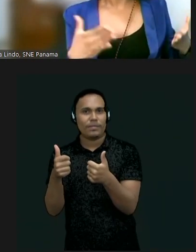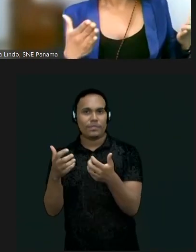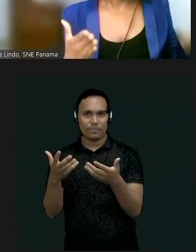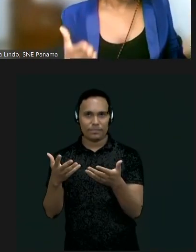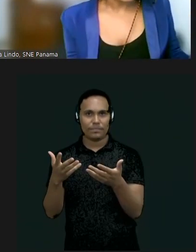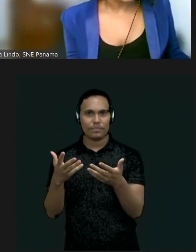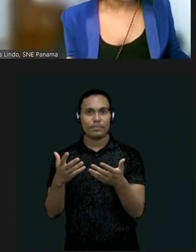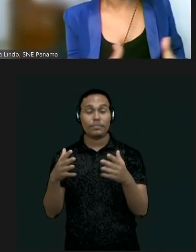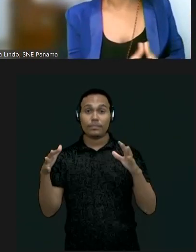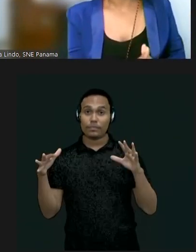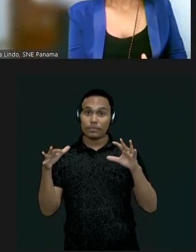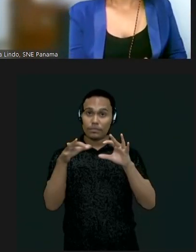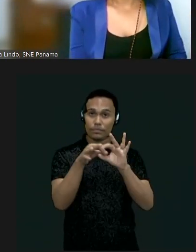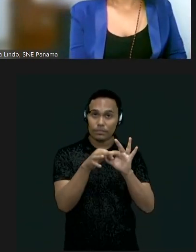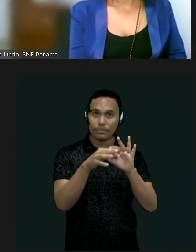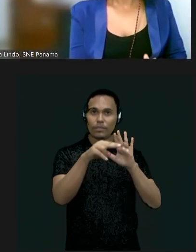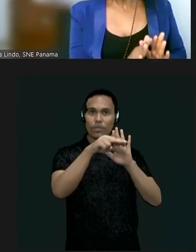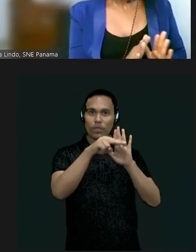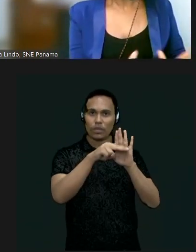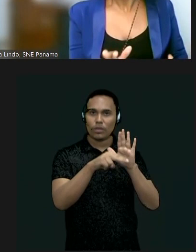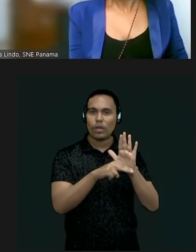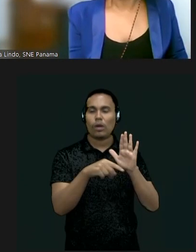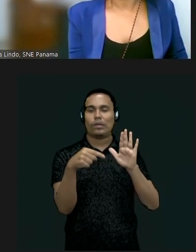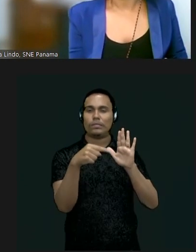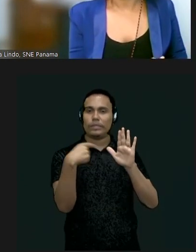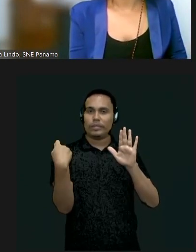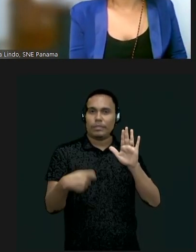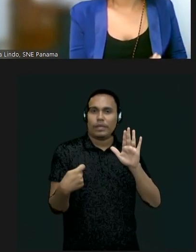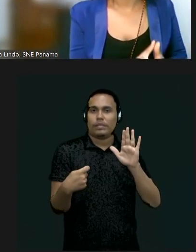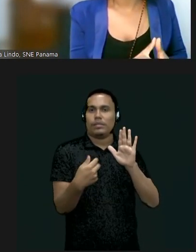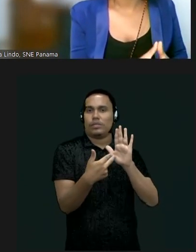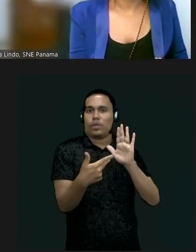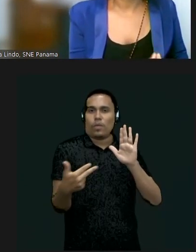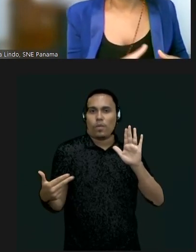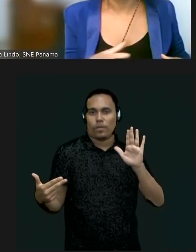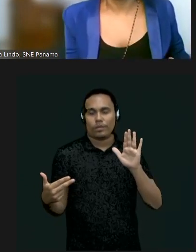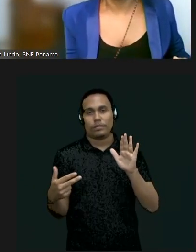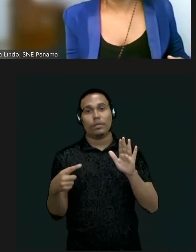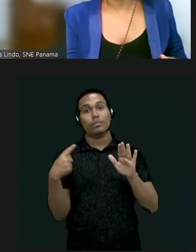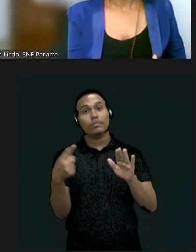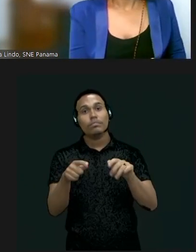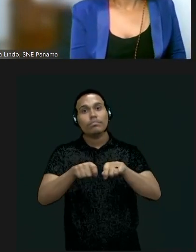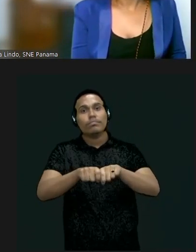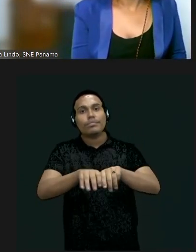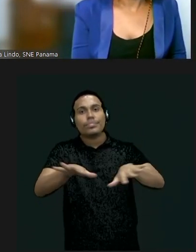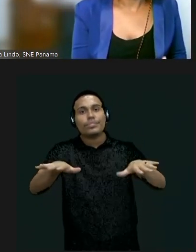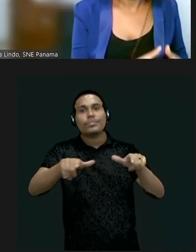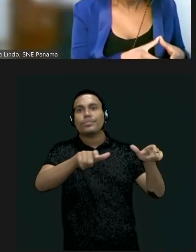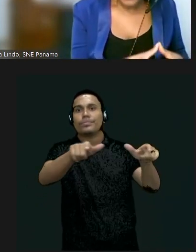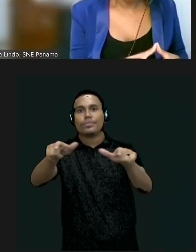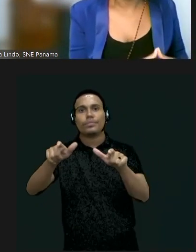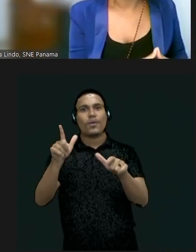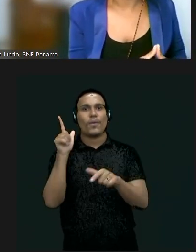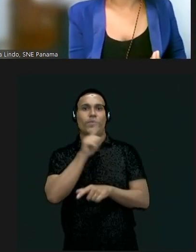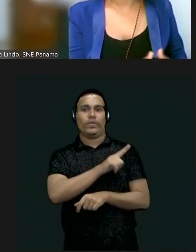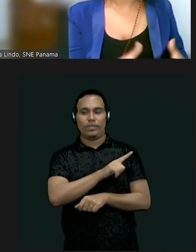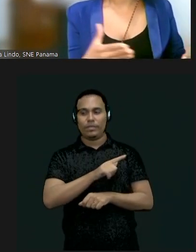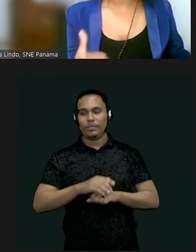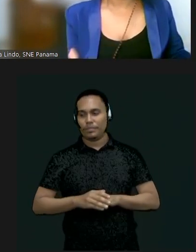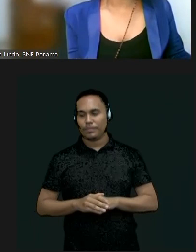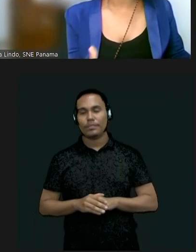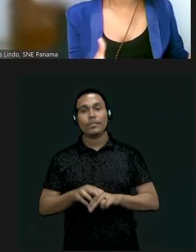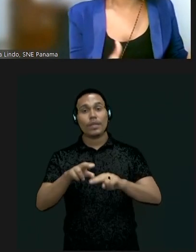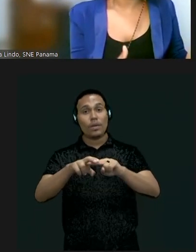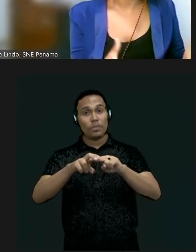sustentável em conformidade com as nossas necessidades para ter um acesso universal a